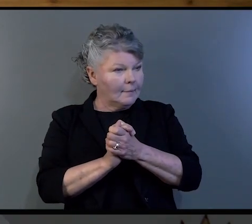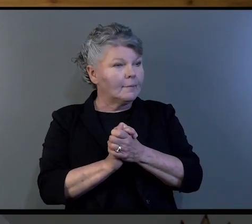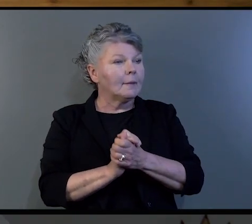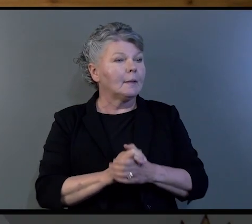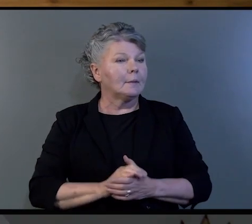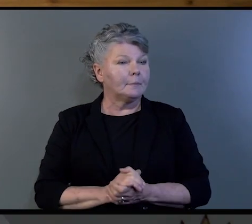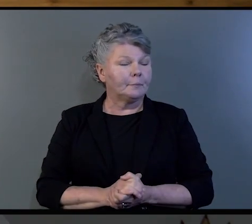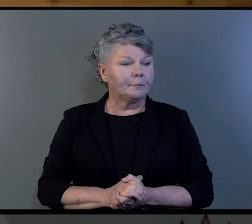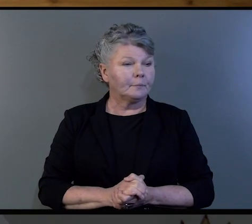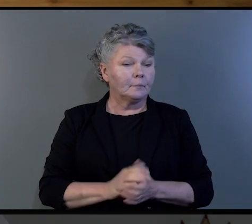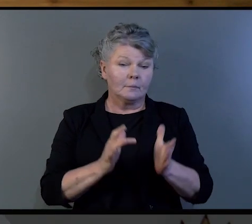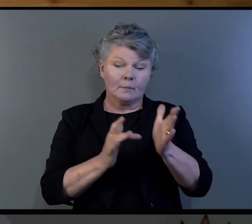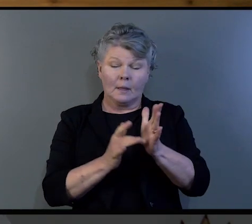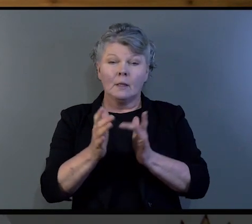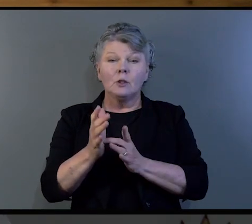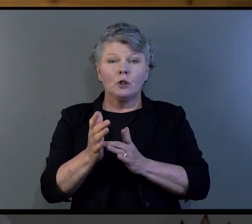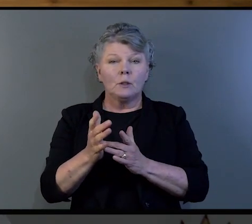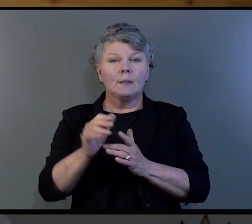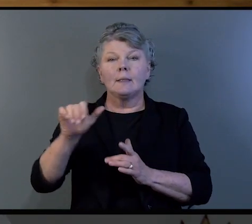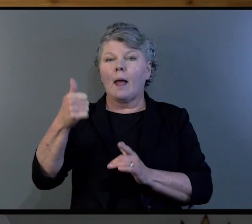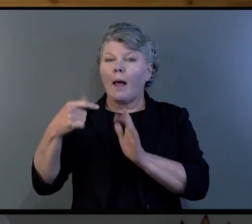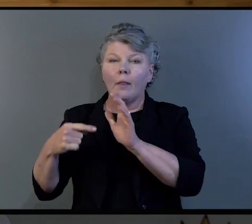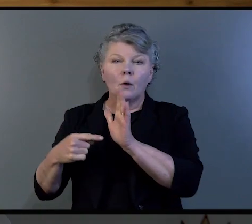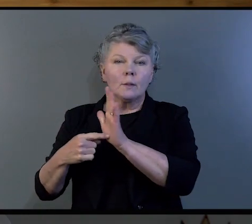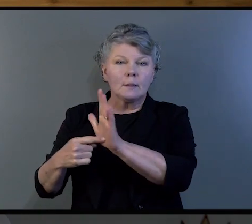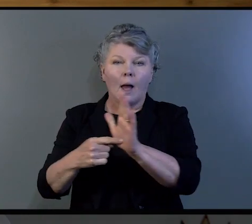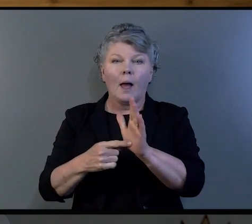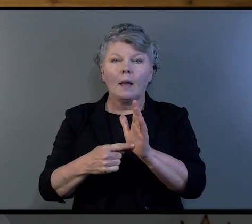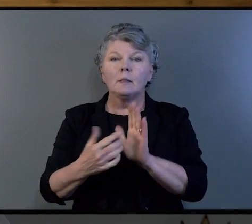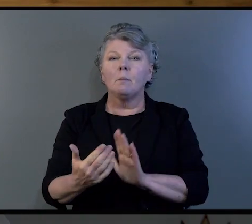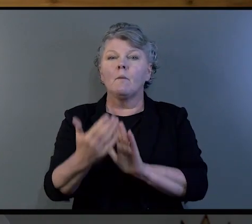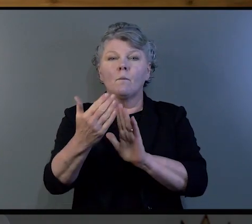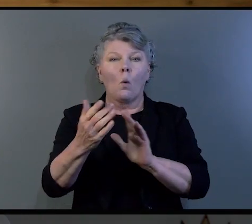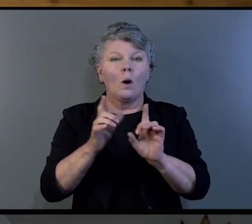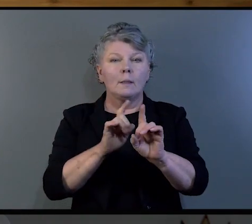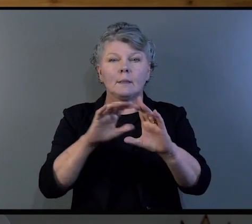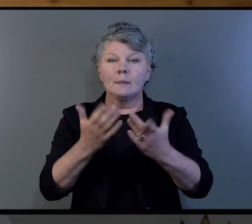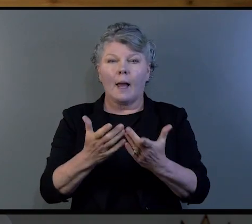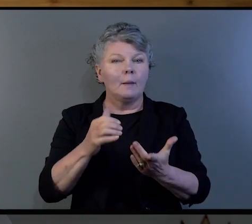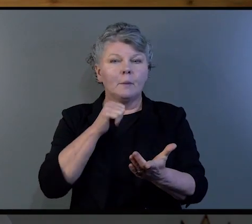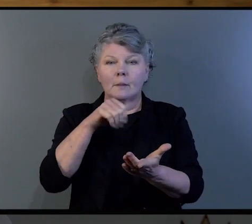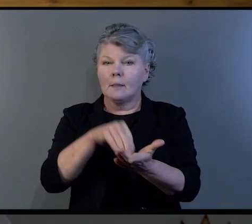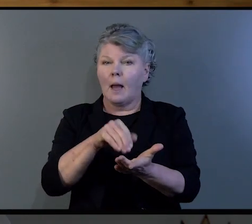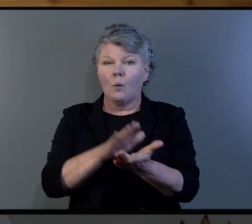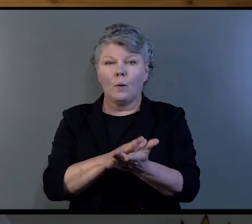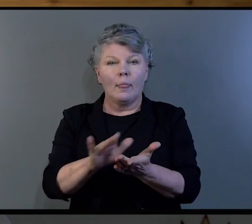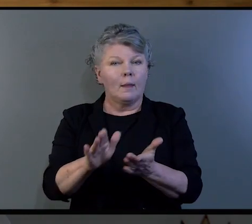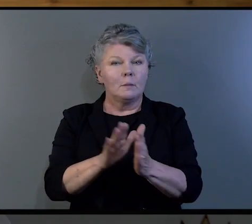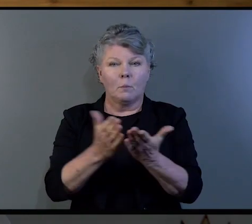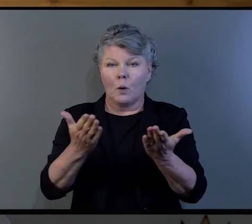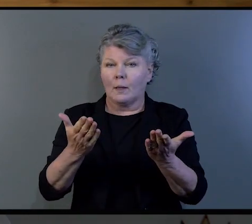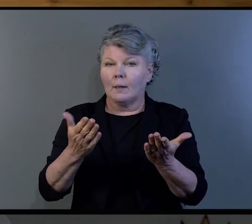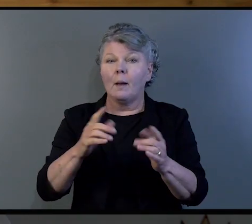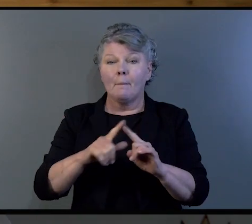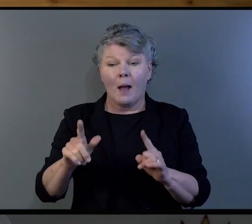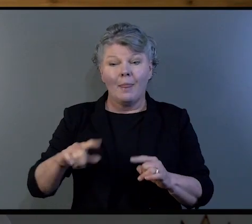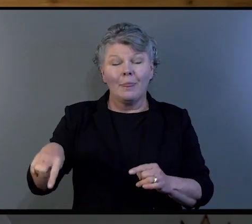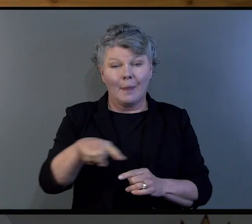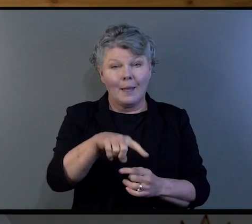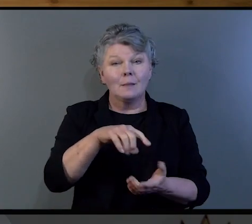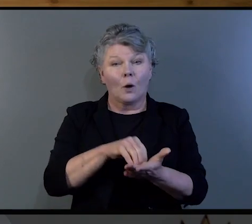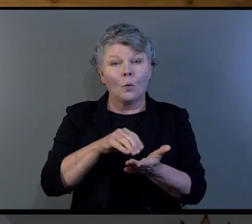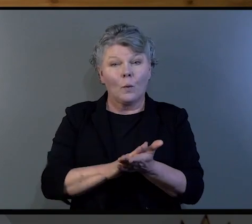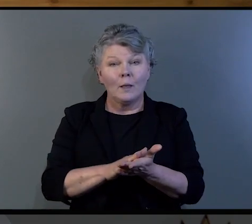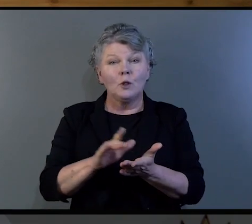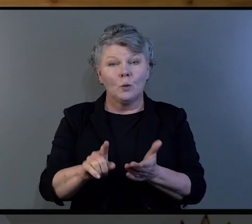believed." Now Jesus did many other signs in the presence of the disciples, which are not written in this book, but these